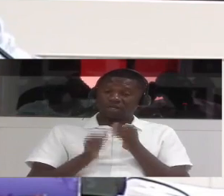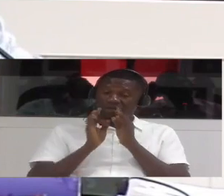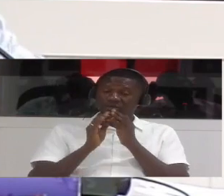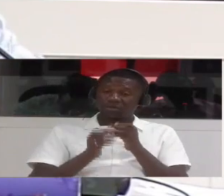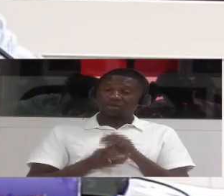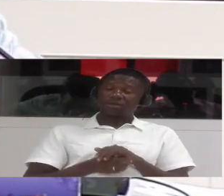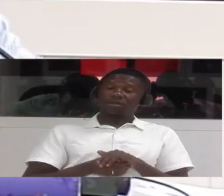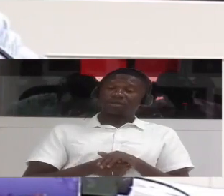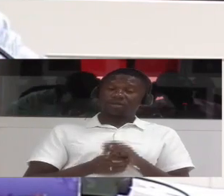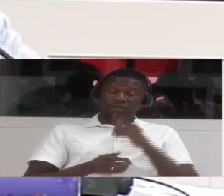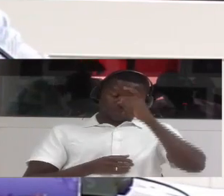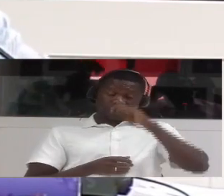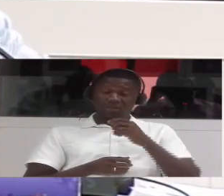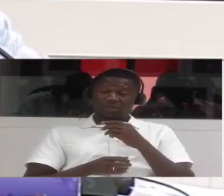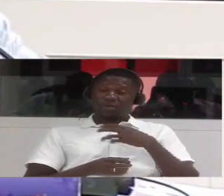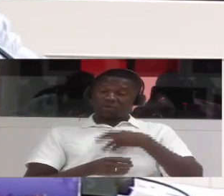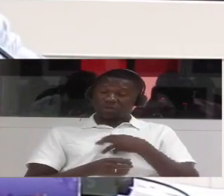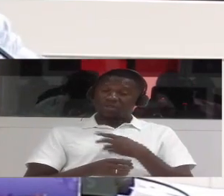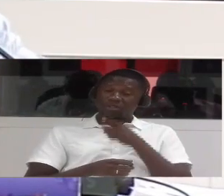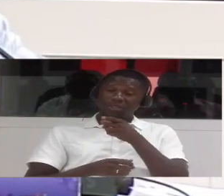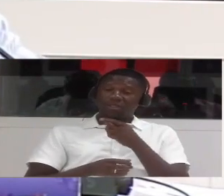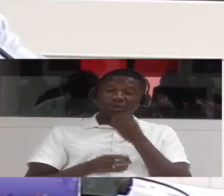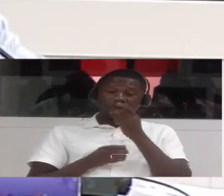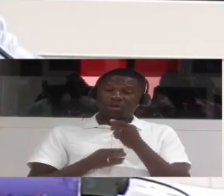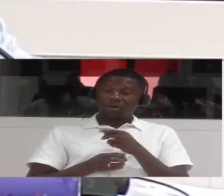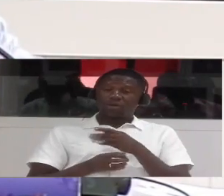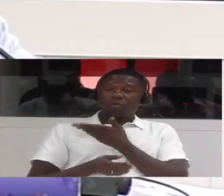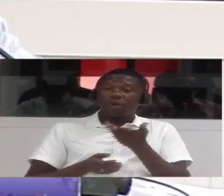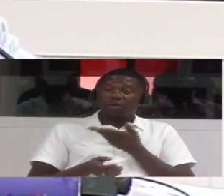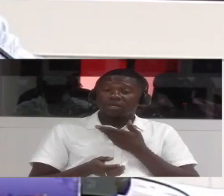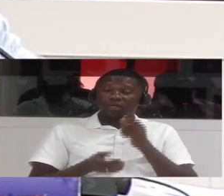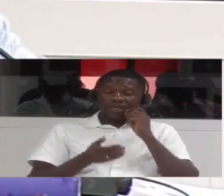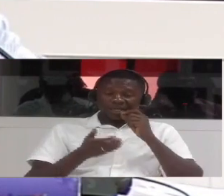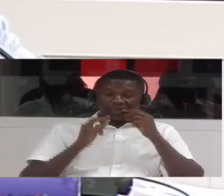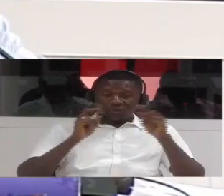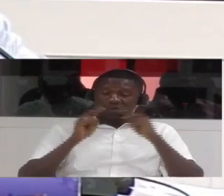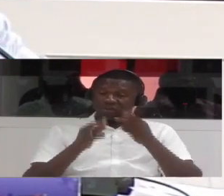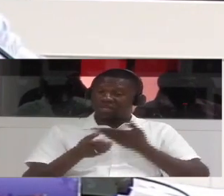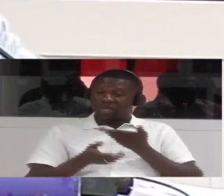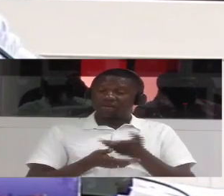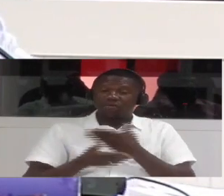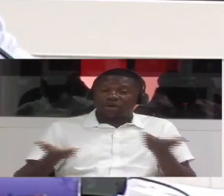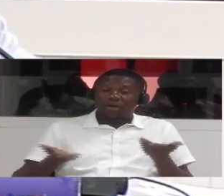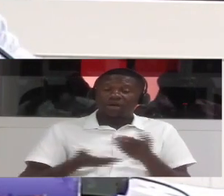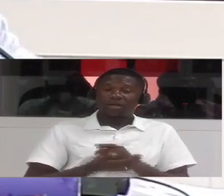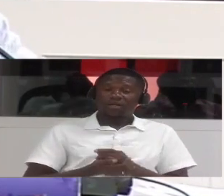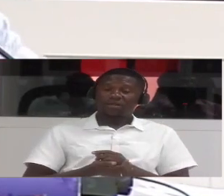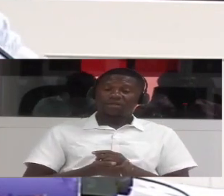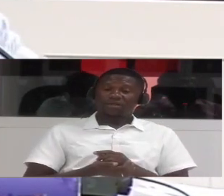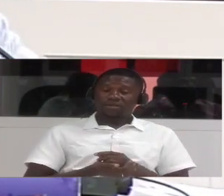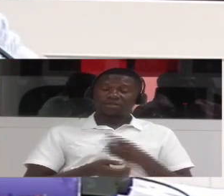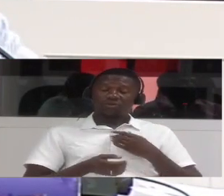that they disclose their source of information. In fact, that was quite a routine for them. Oftentimes when